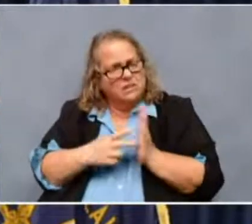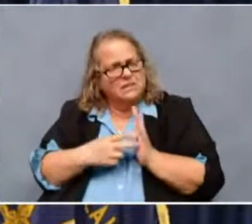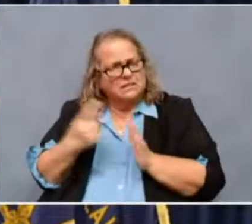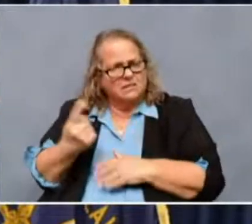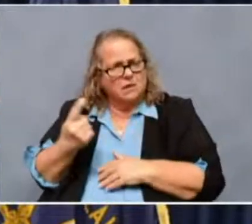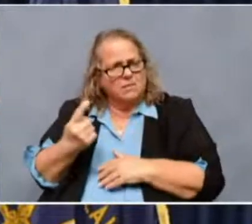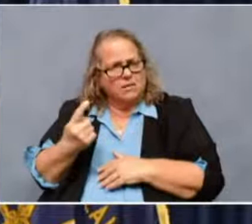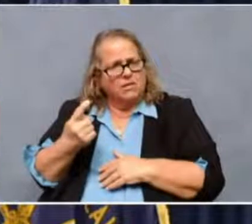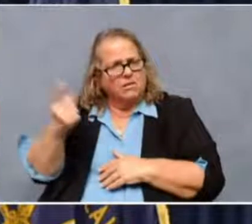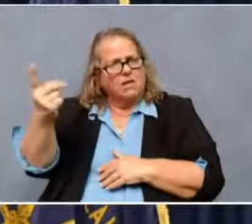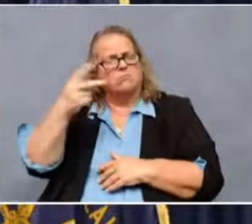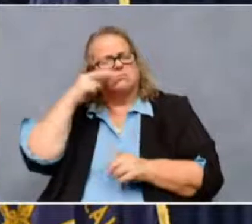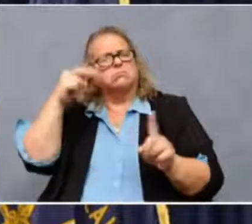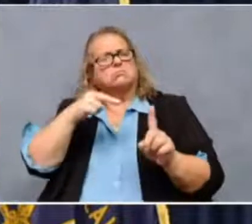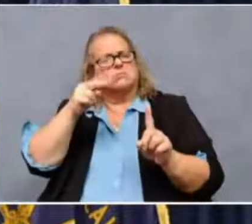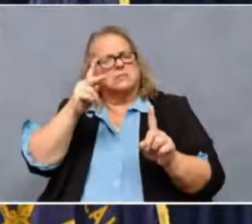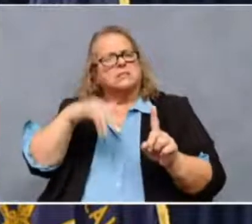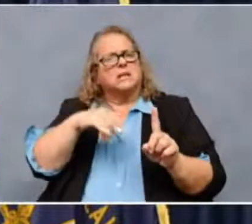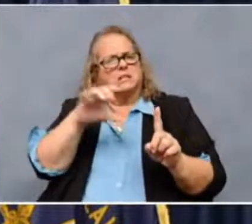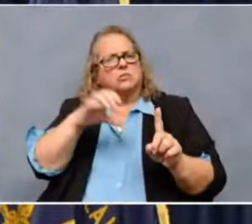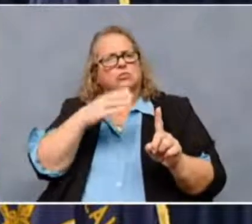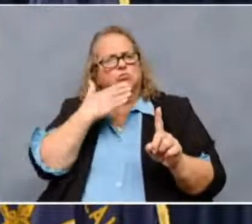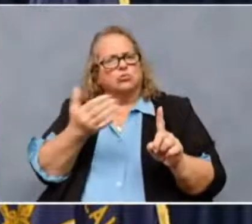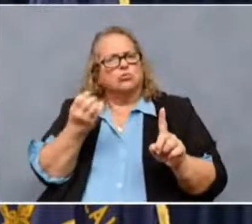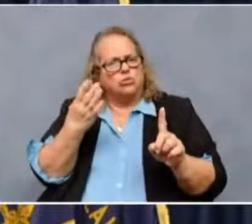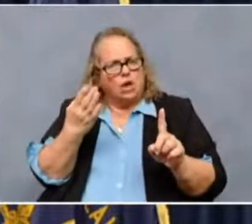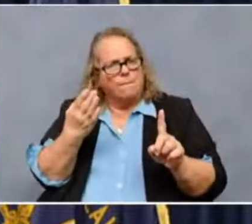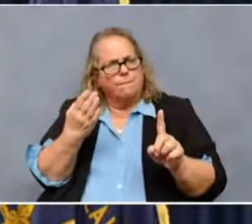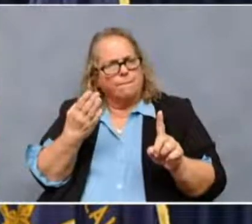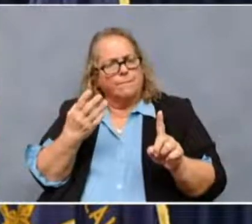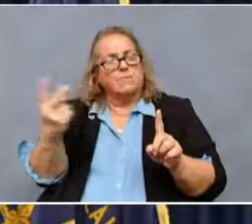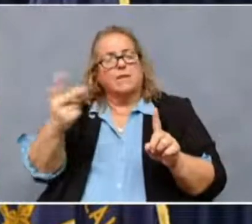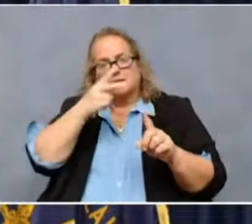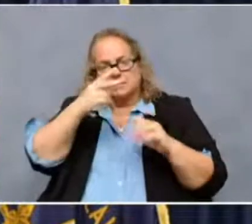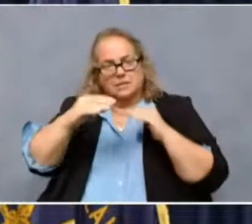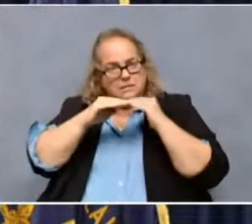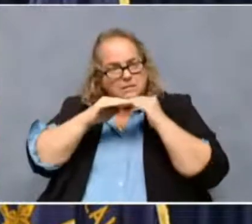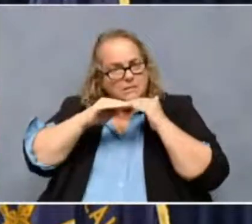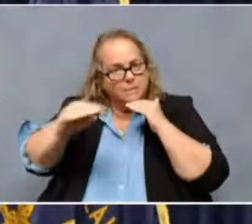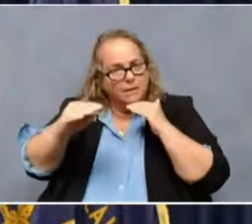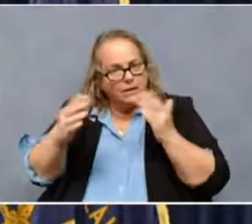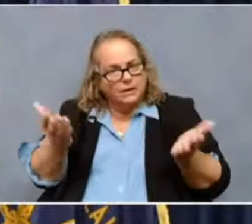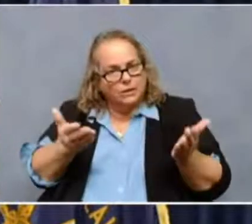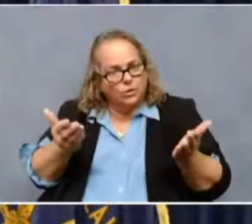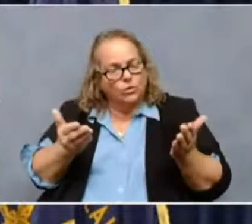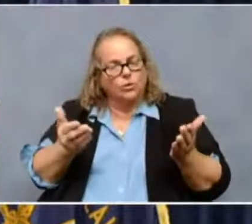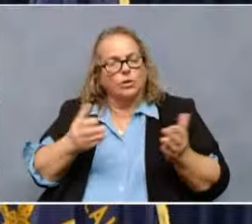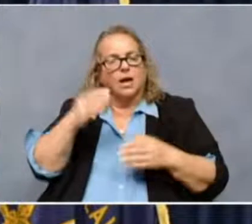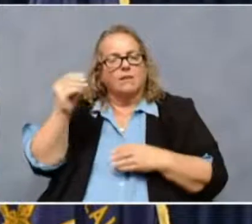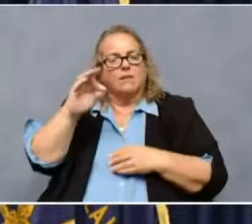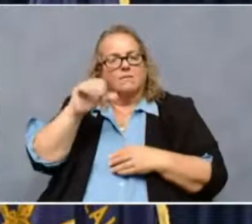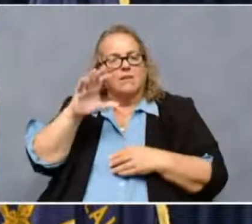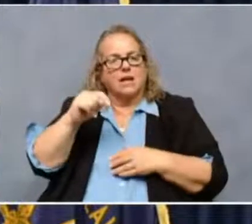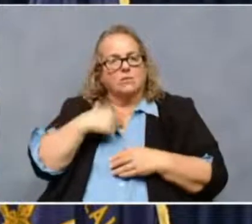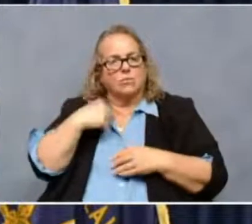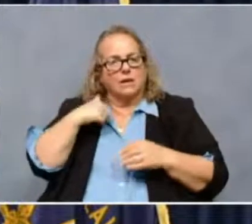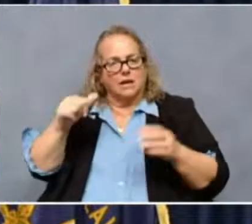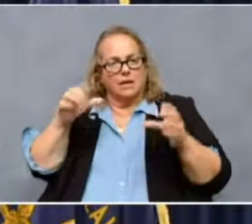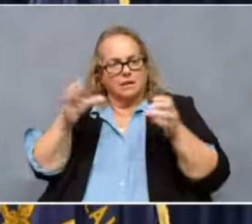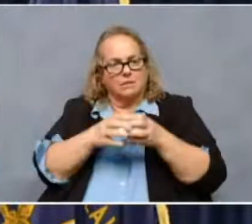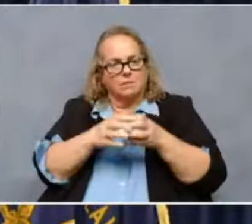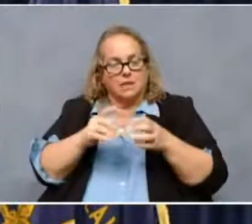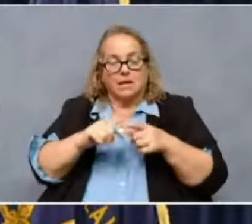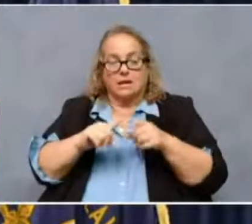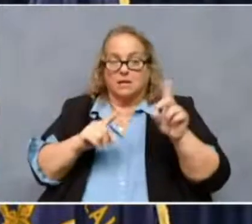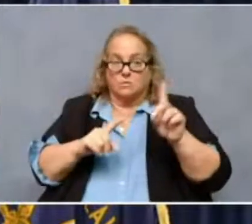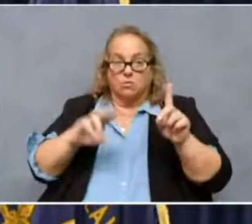seen. And I also think that they see stability and the fact that we can come together in a bipartisan way, whether